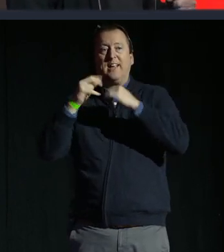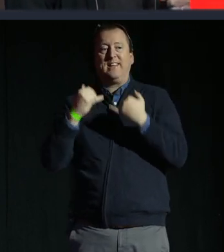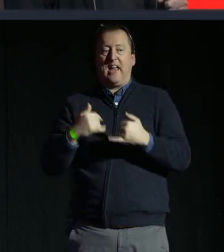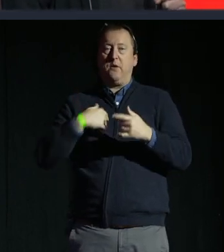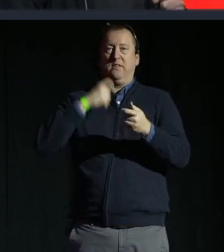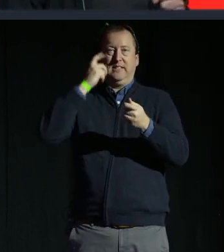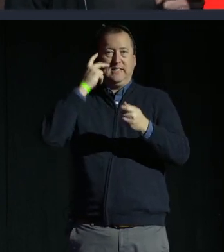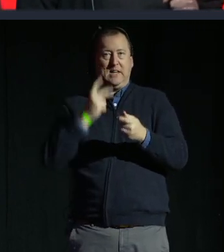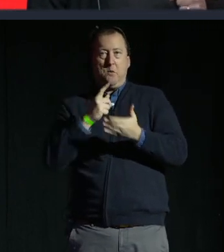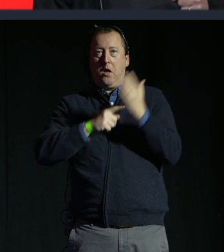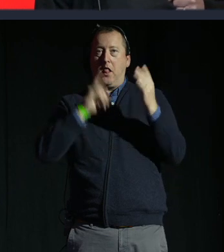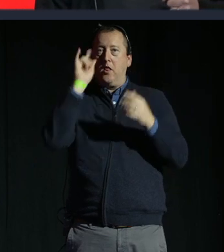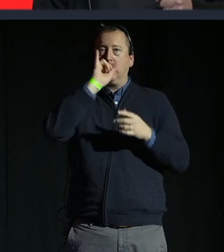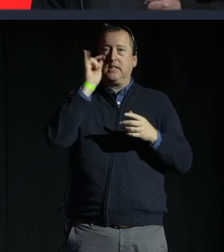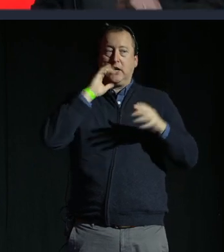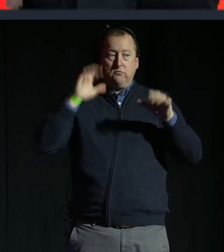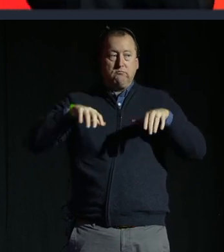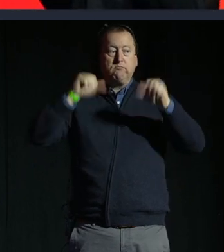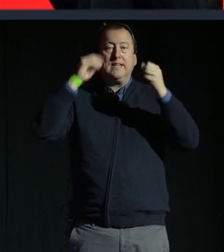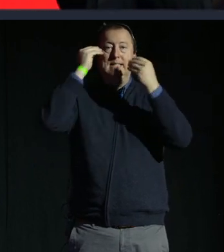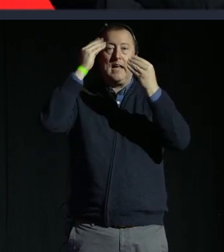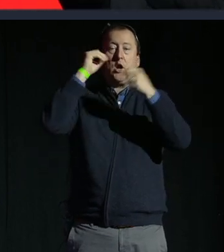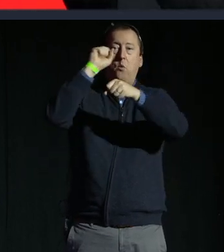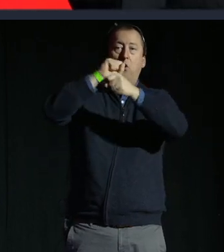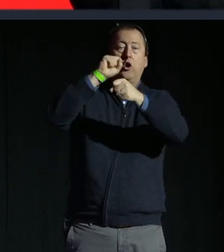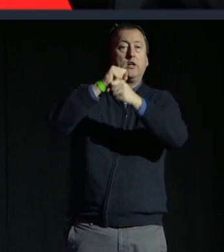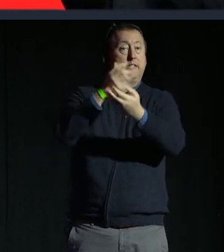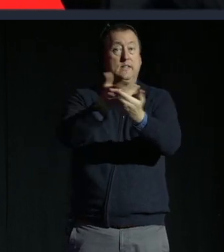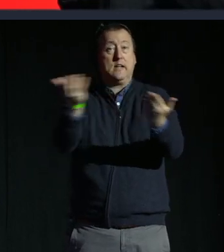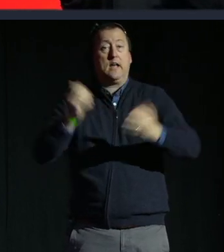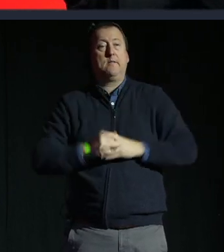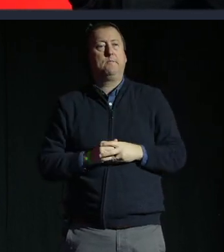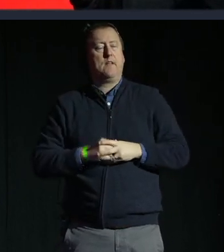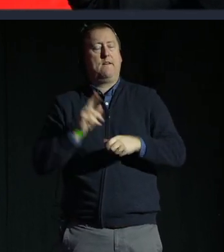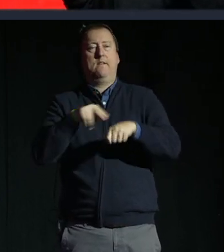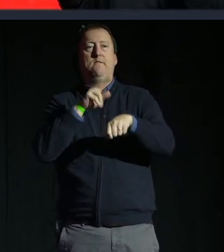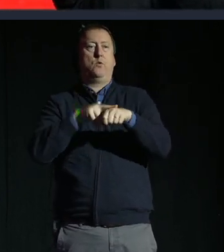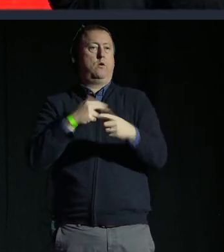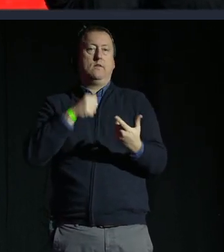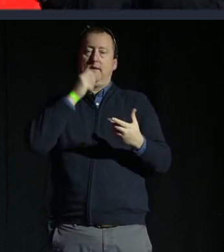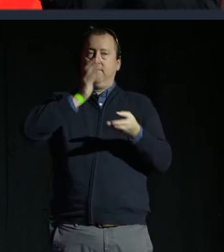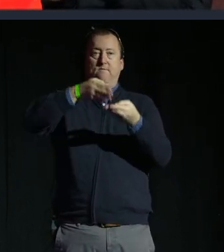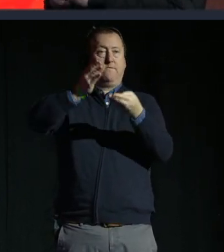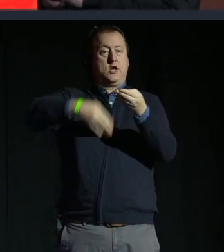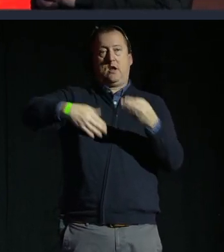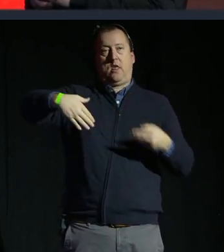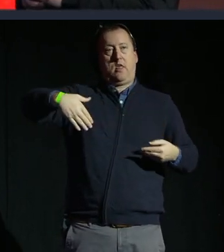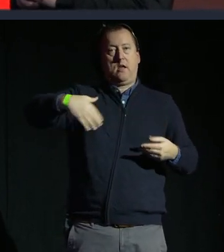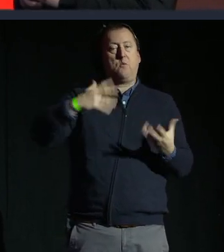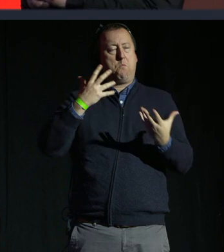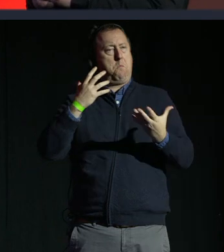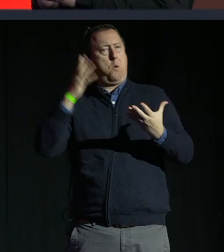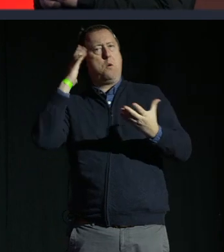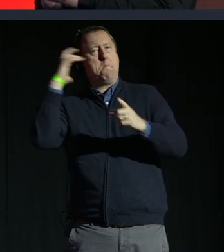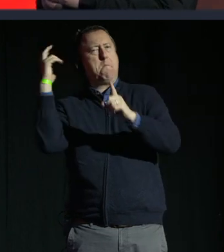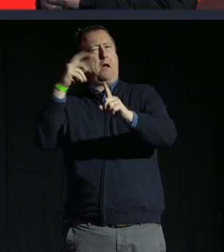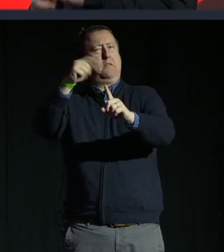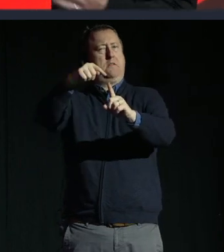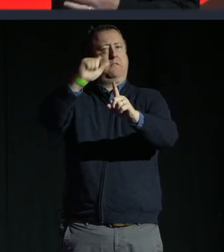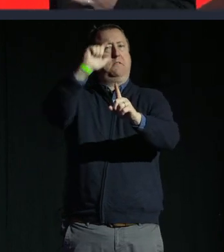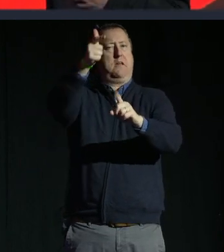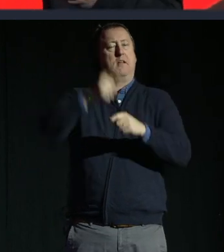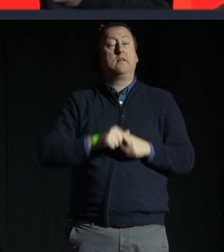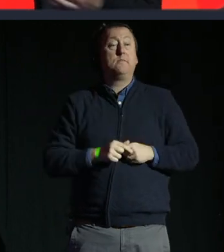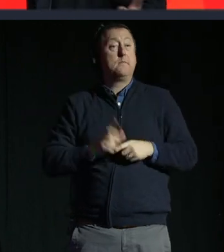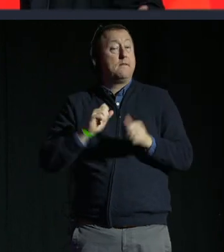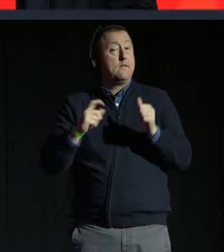today. Now, there is, of course, a lot left to do, and I want to get back to that. But